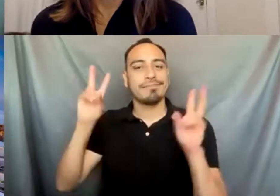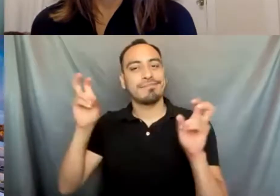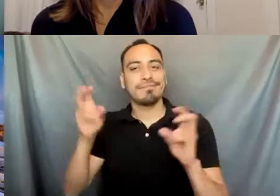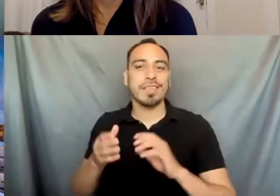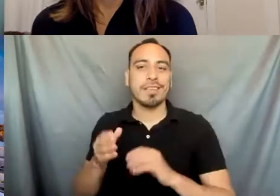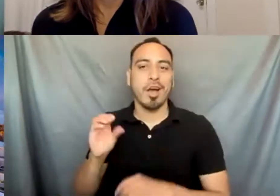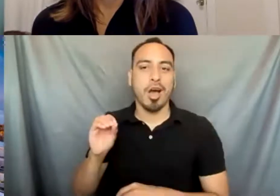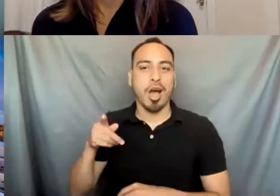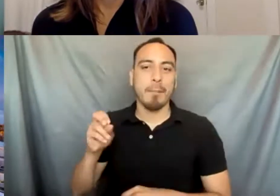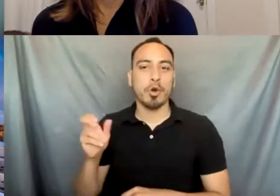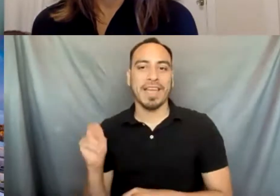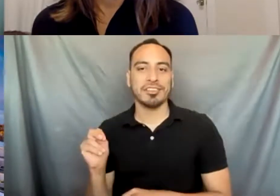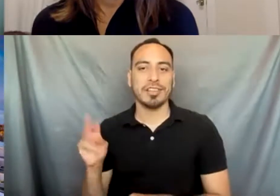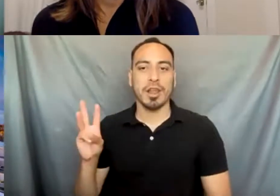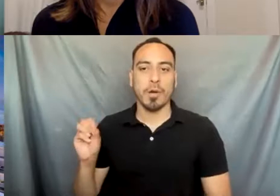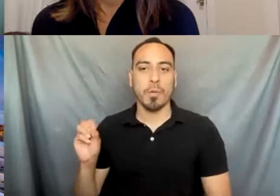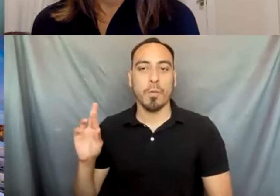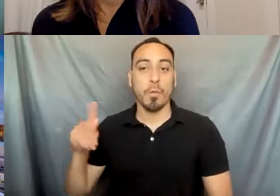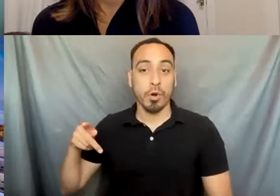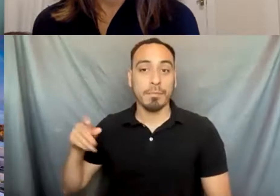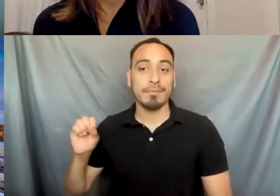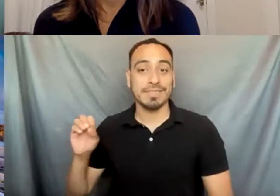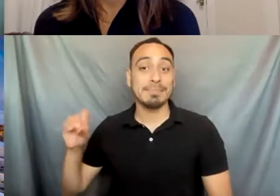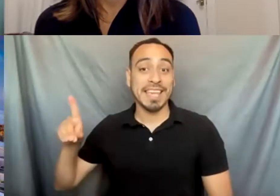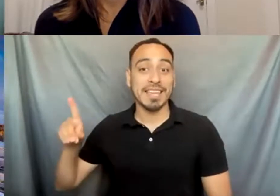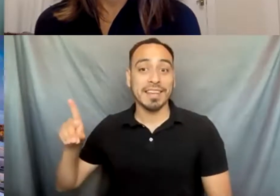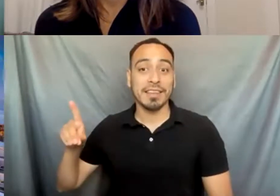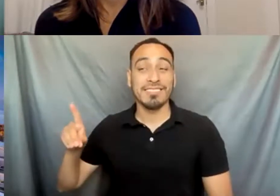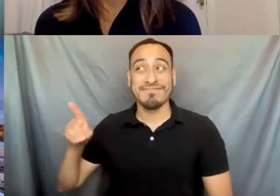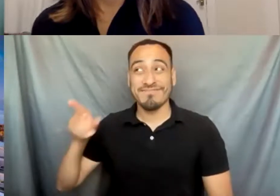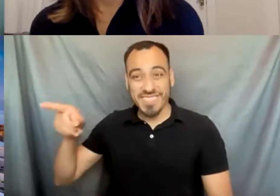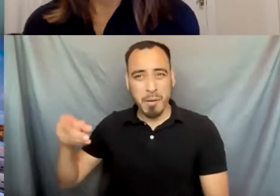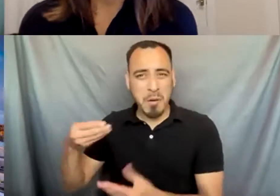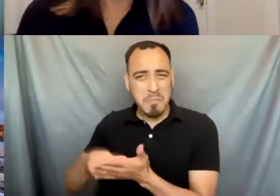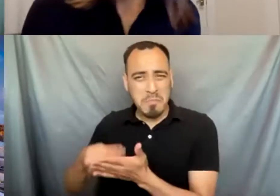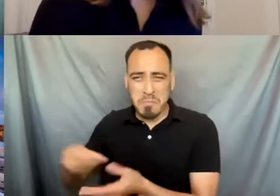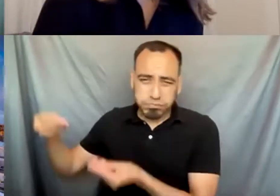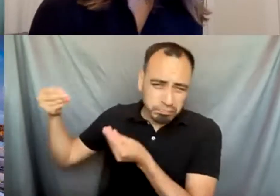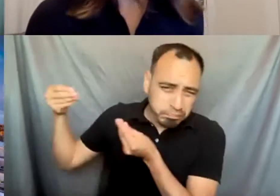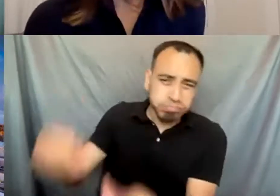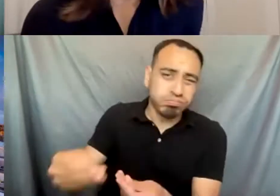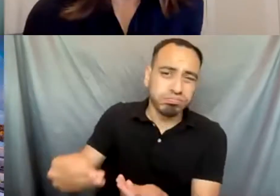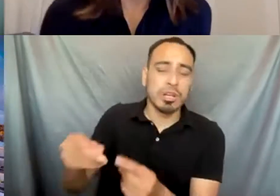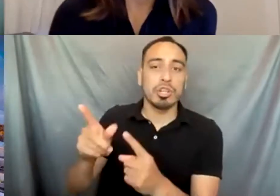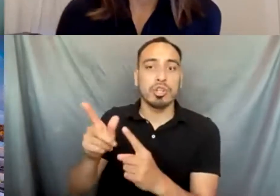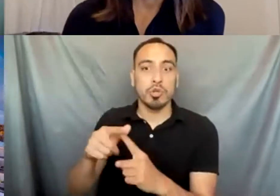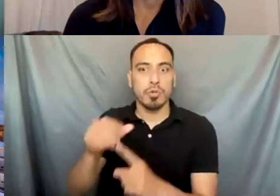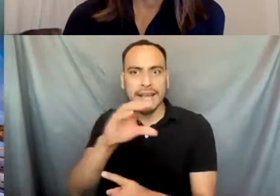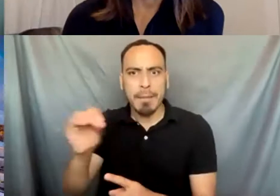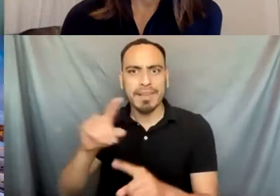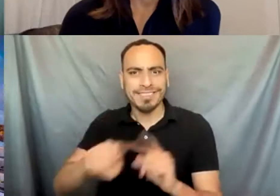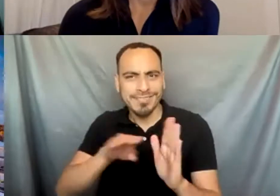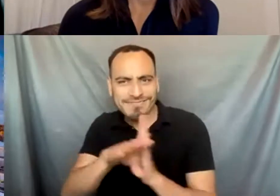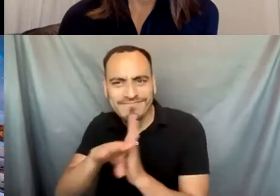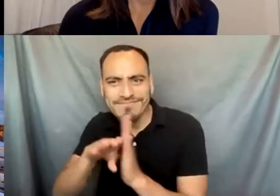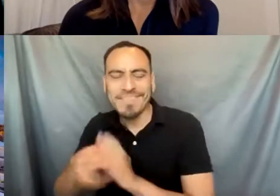these companies to develop vaccines, so they ought to deliver what they were asked to deliver. And